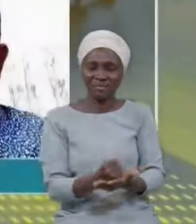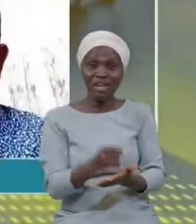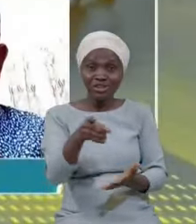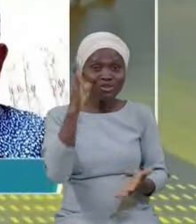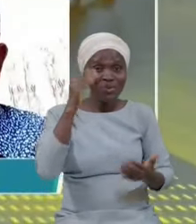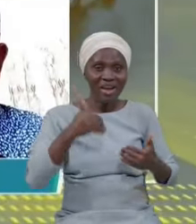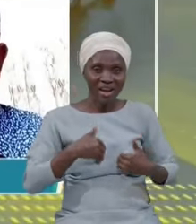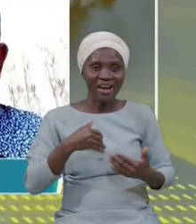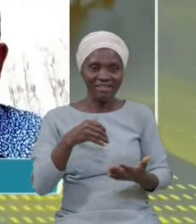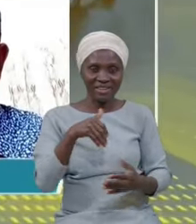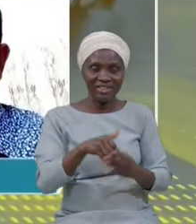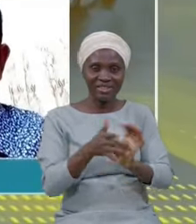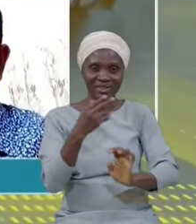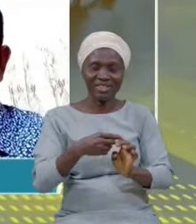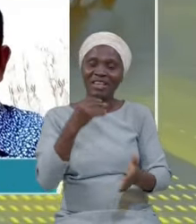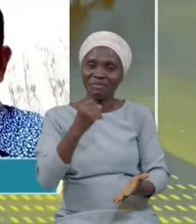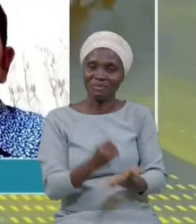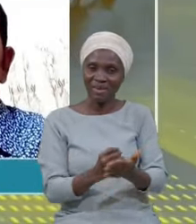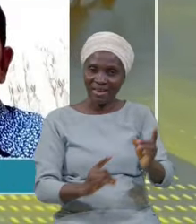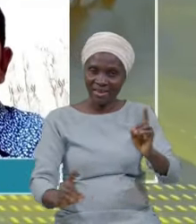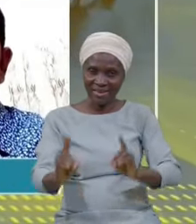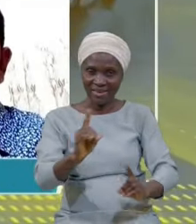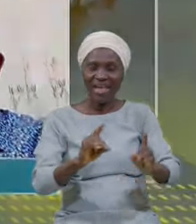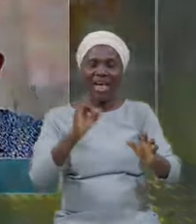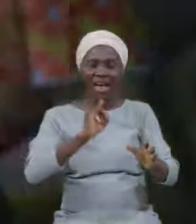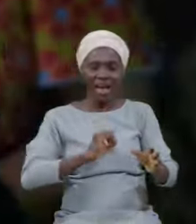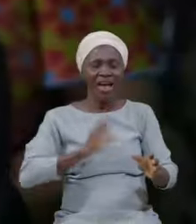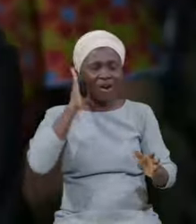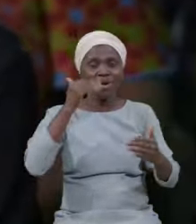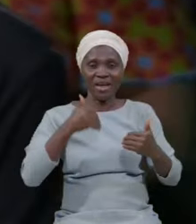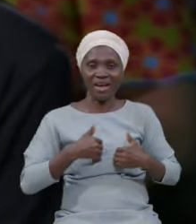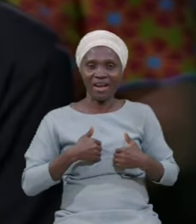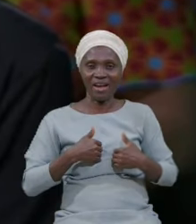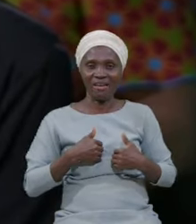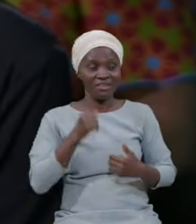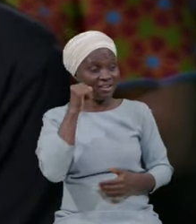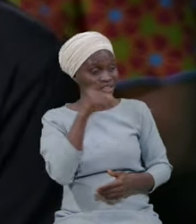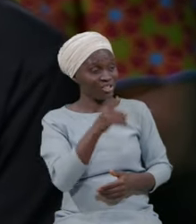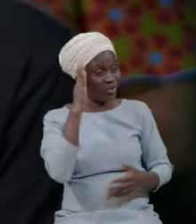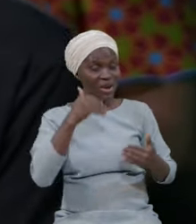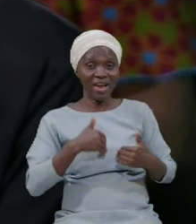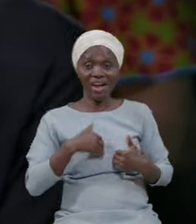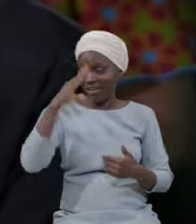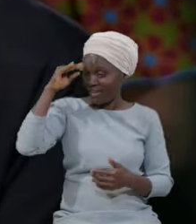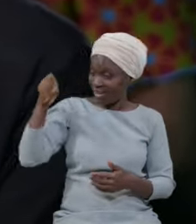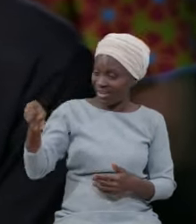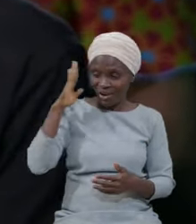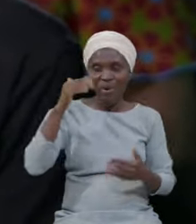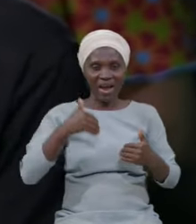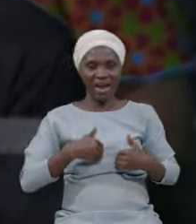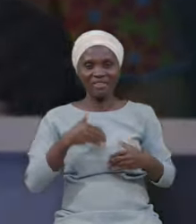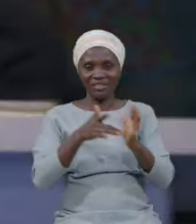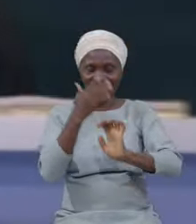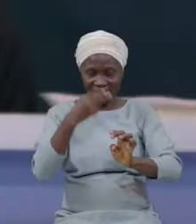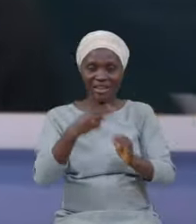You will have. I will have. She will have. He will have. Look at all